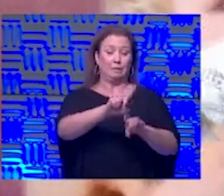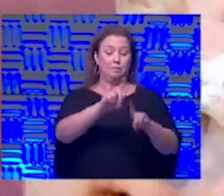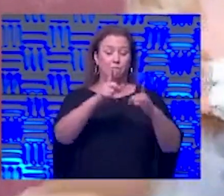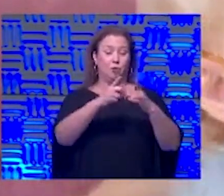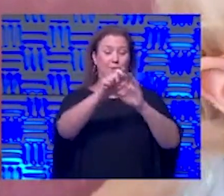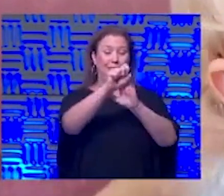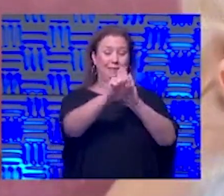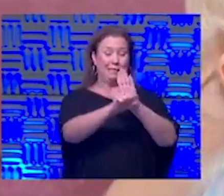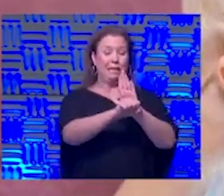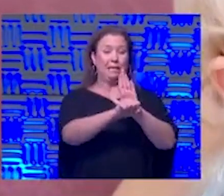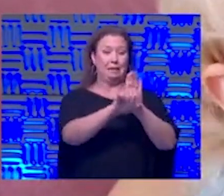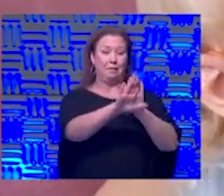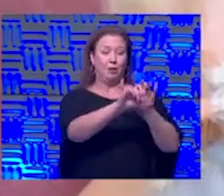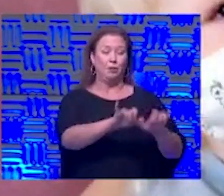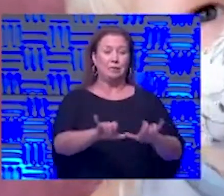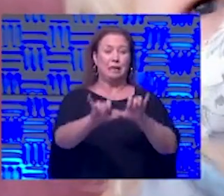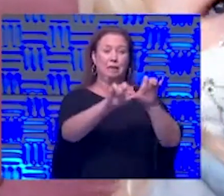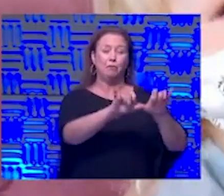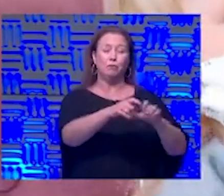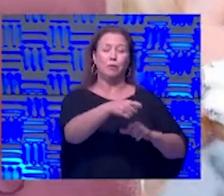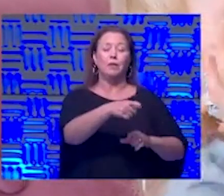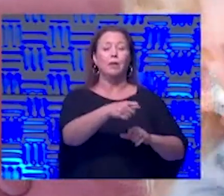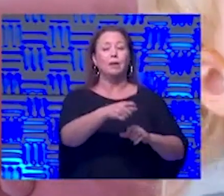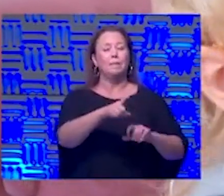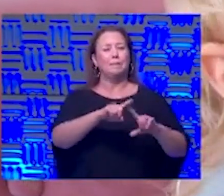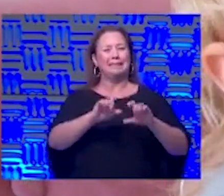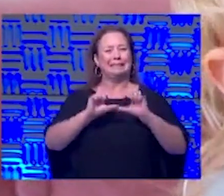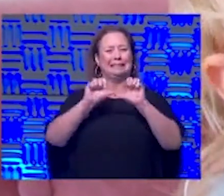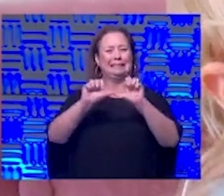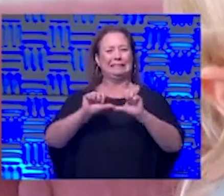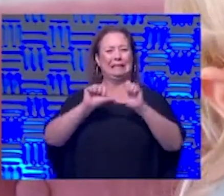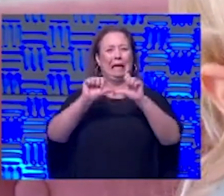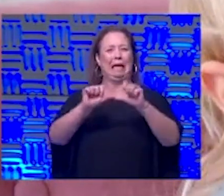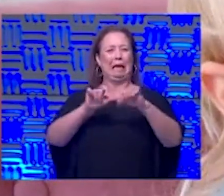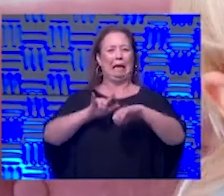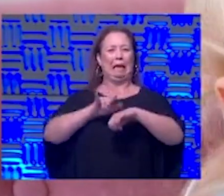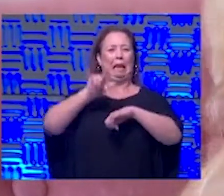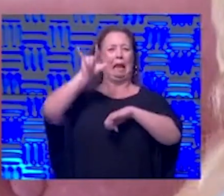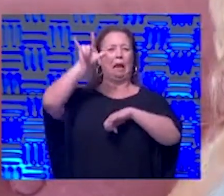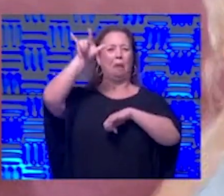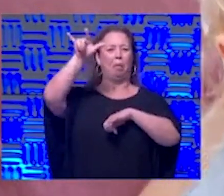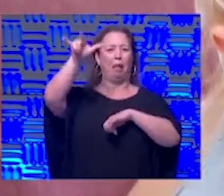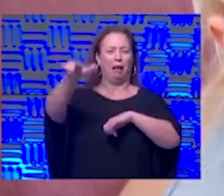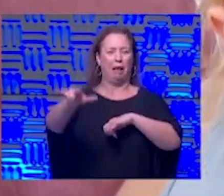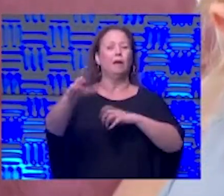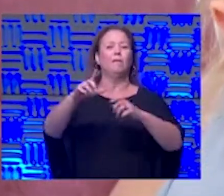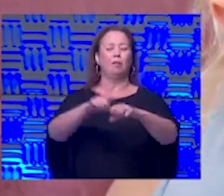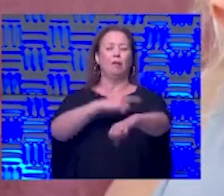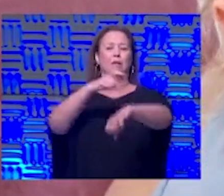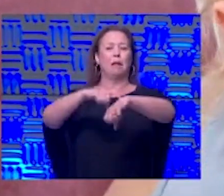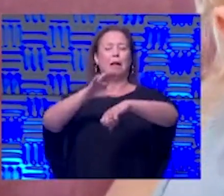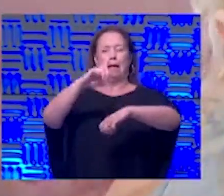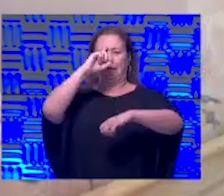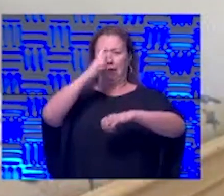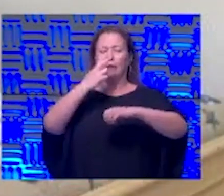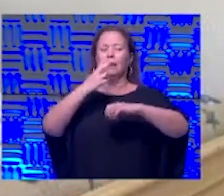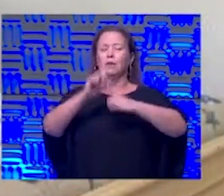standards. But that long on time in an airplane, you are probably just going to increase your